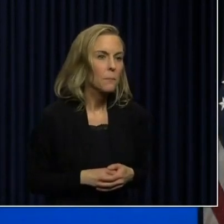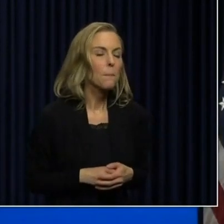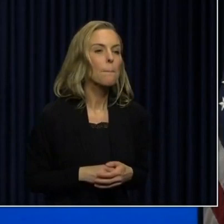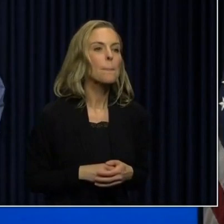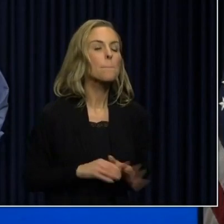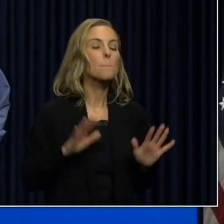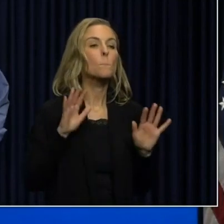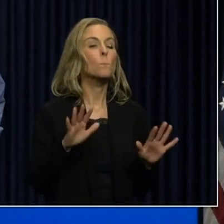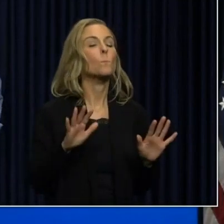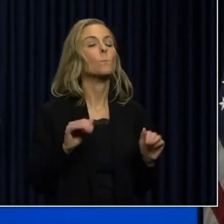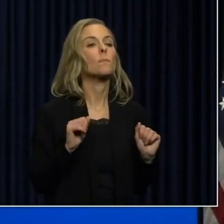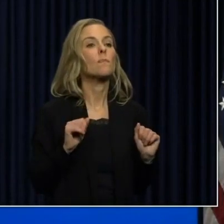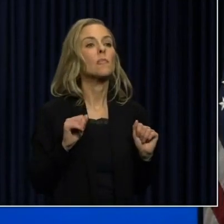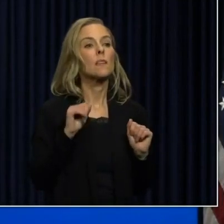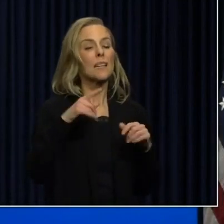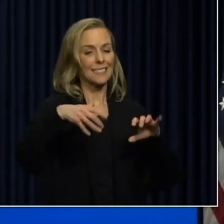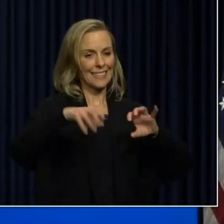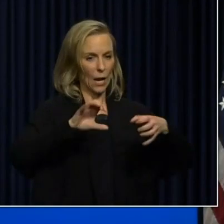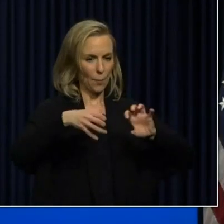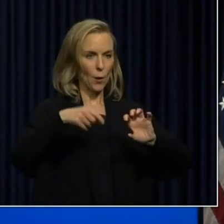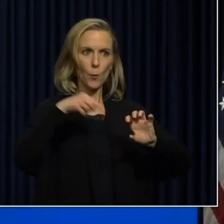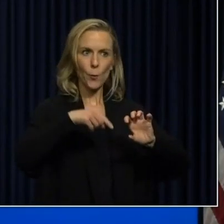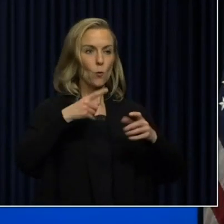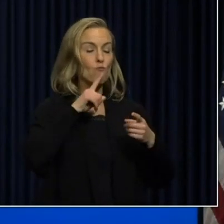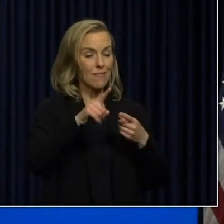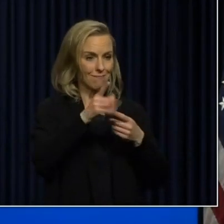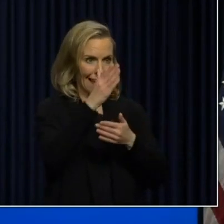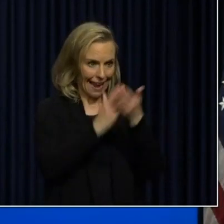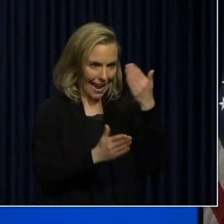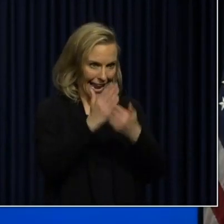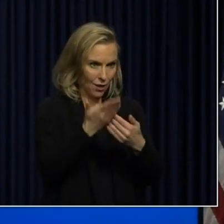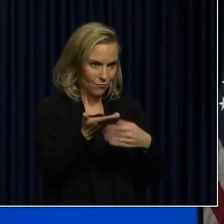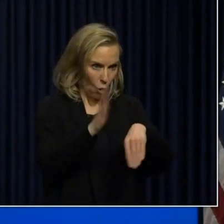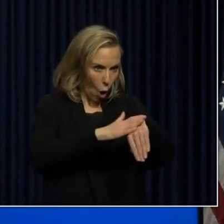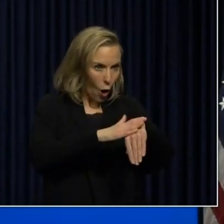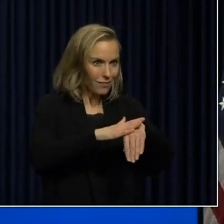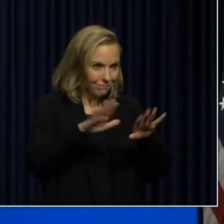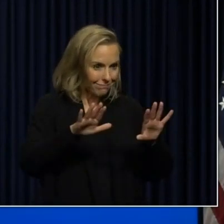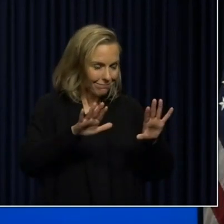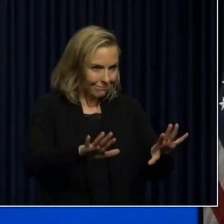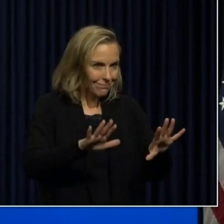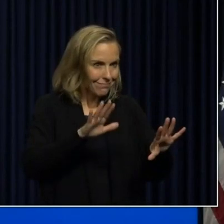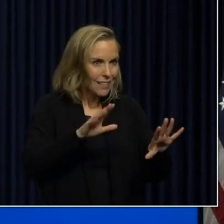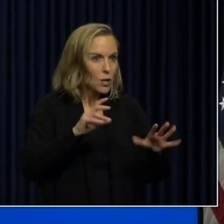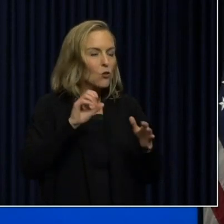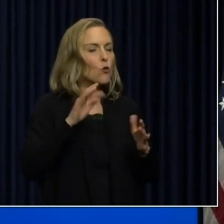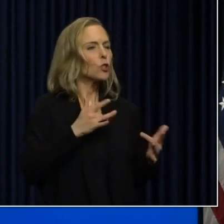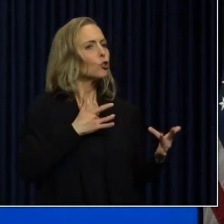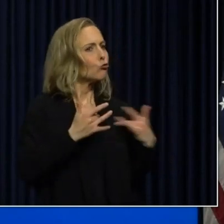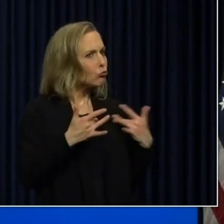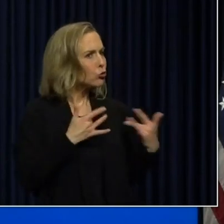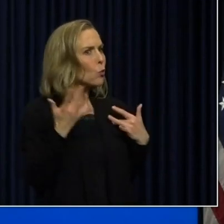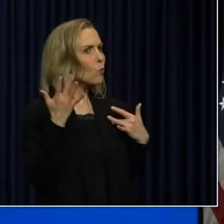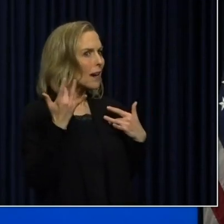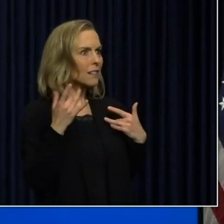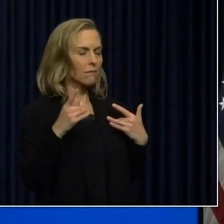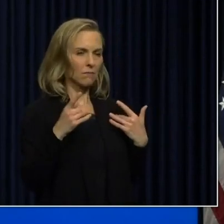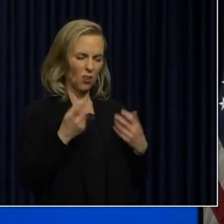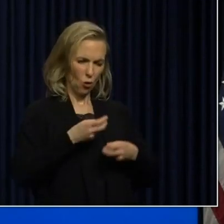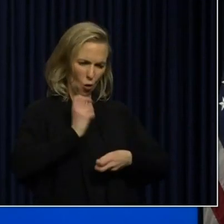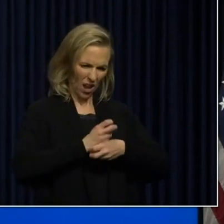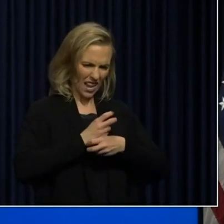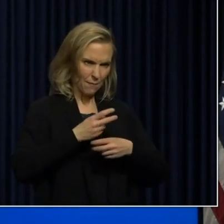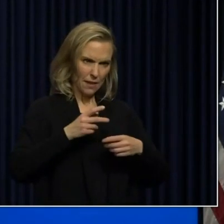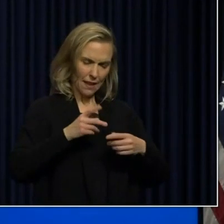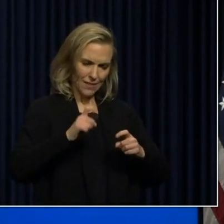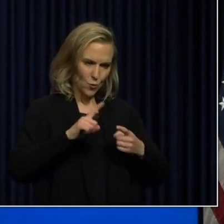Well, so chiropractic is a real hands-on experience, and so there's a real concern about how it's very hard. You have to